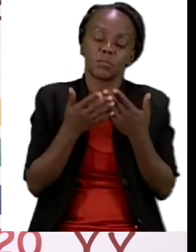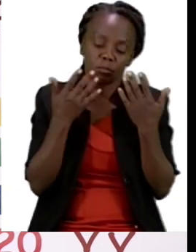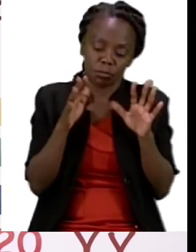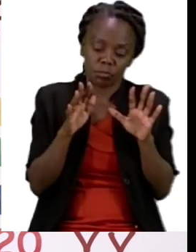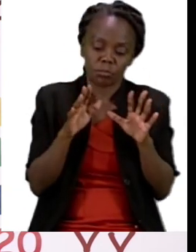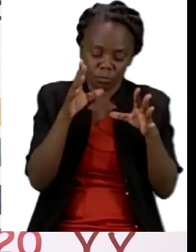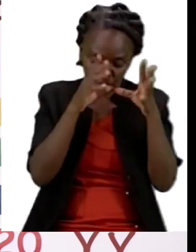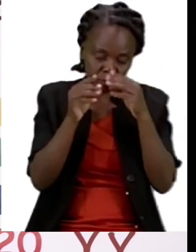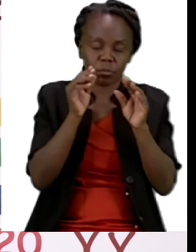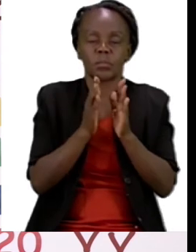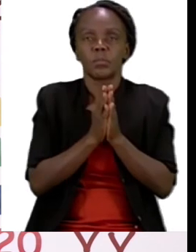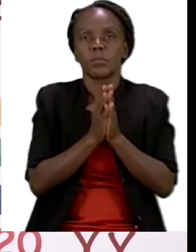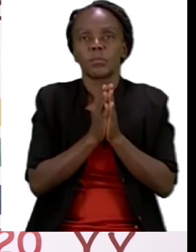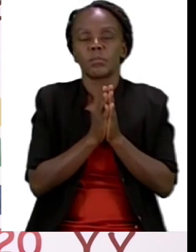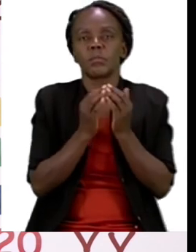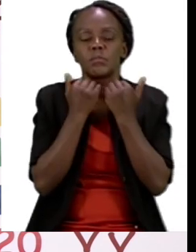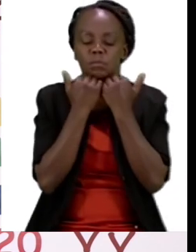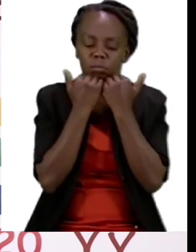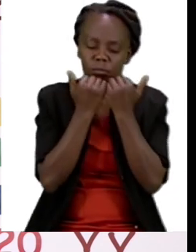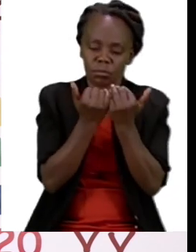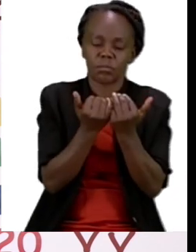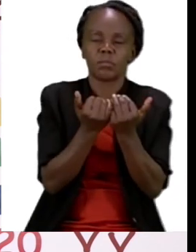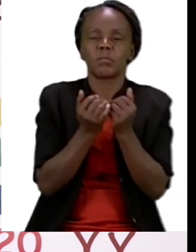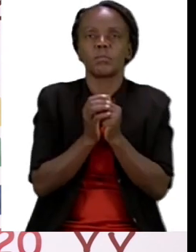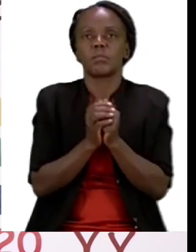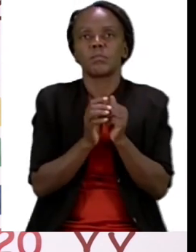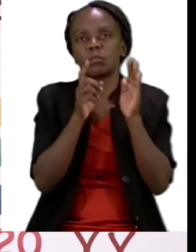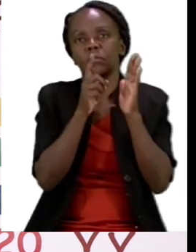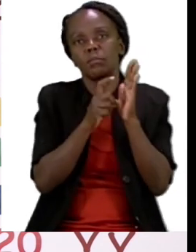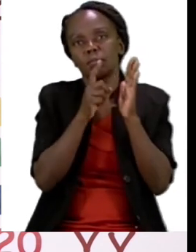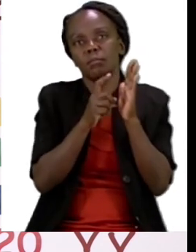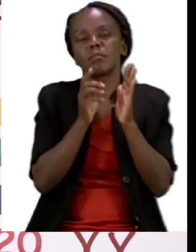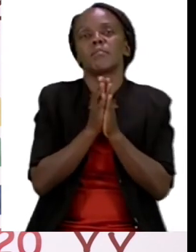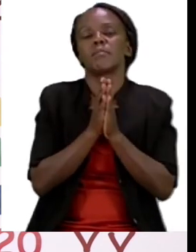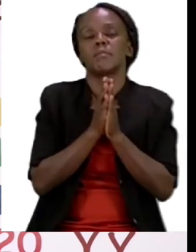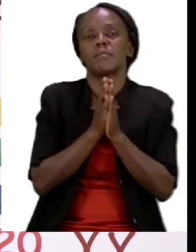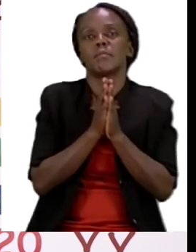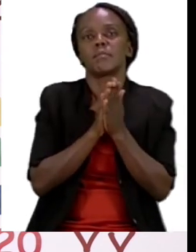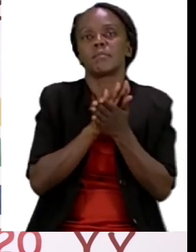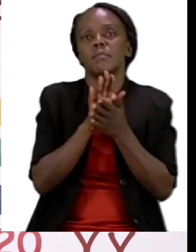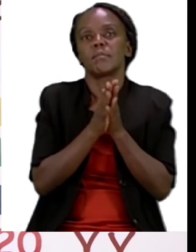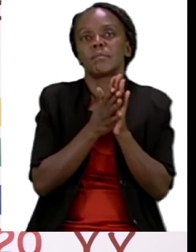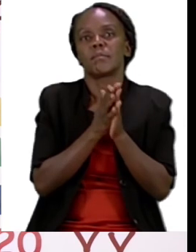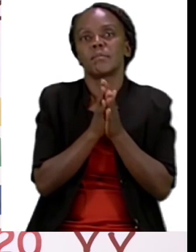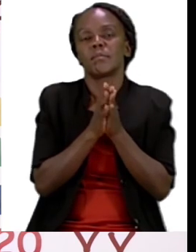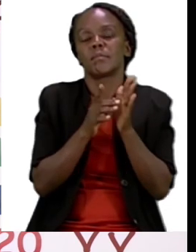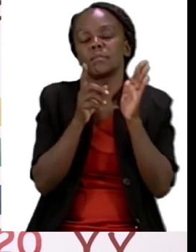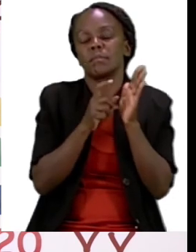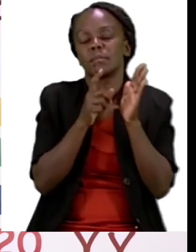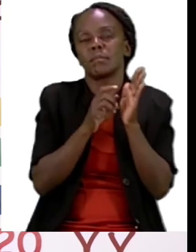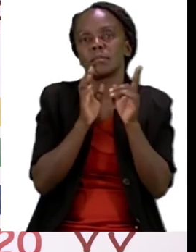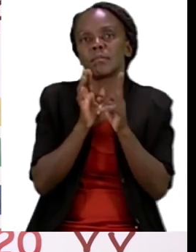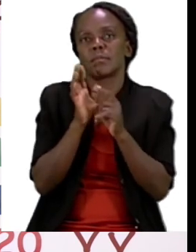lesson, it is very important for us to sanitize. So let us take our